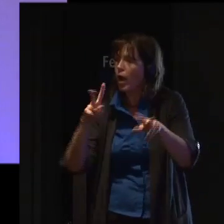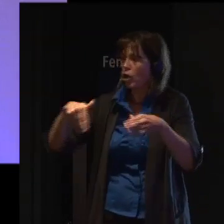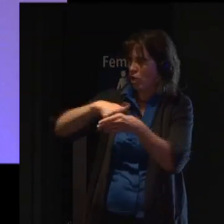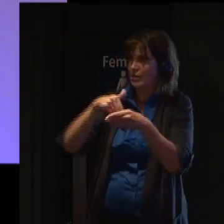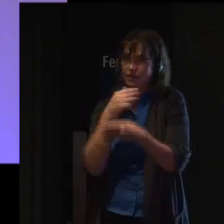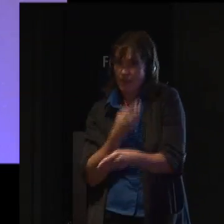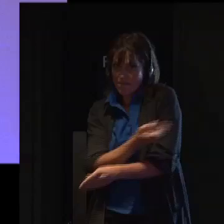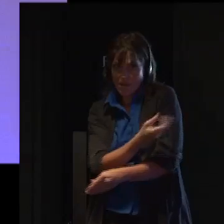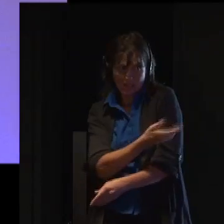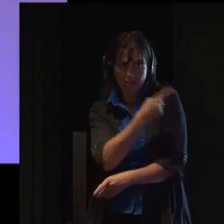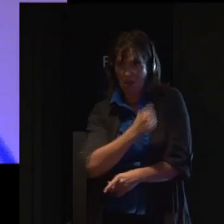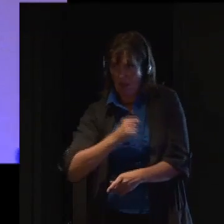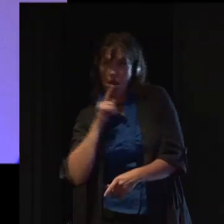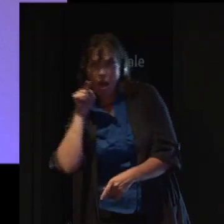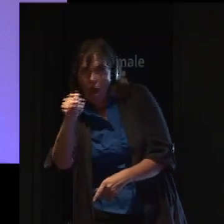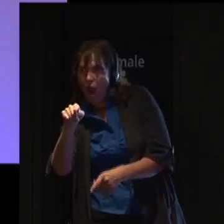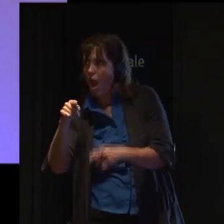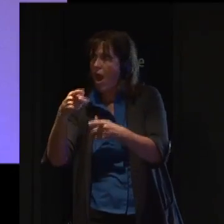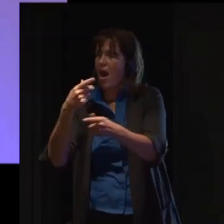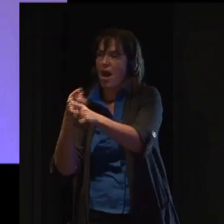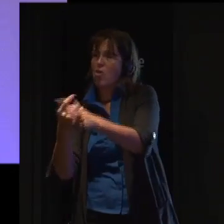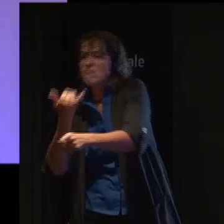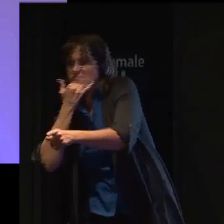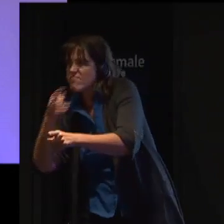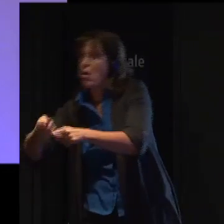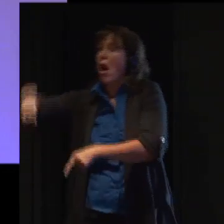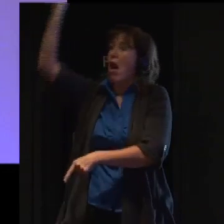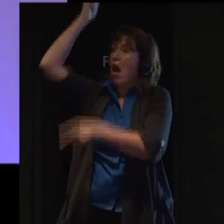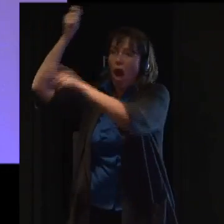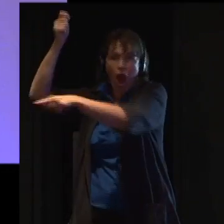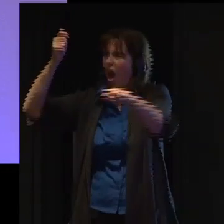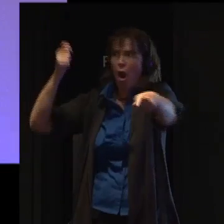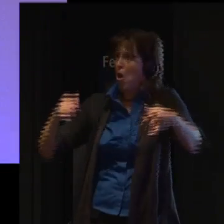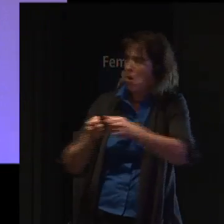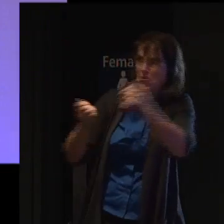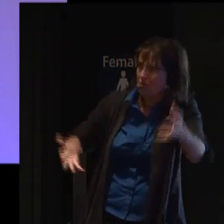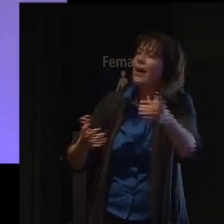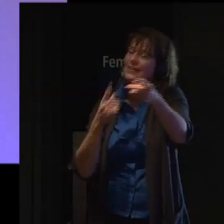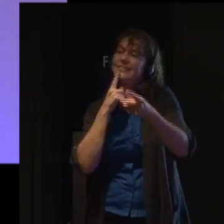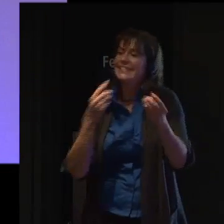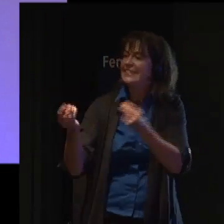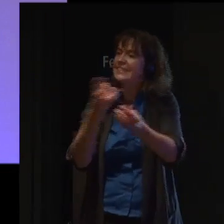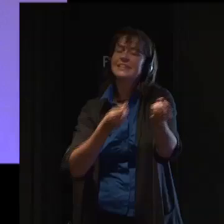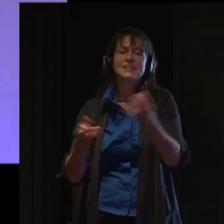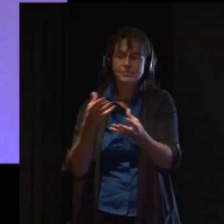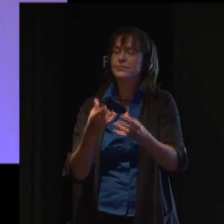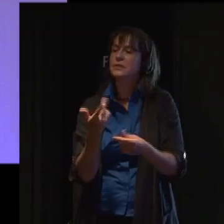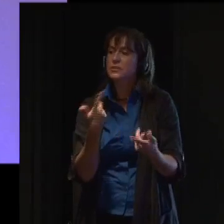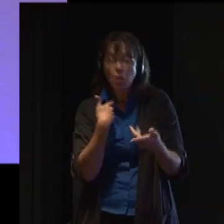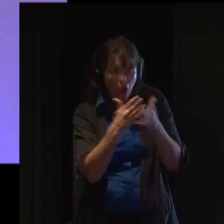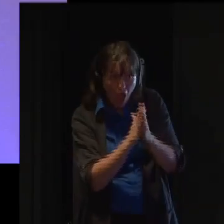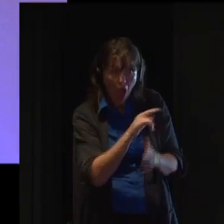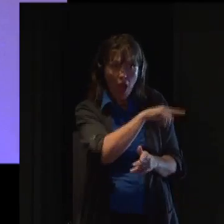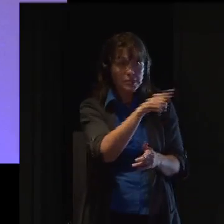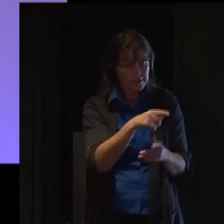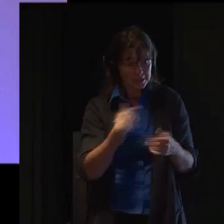feedback we get from all the things, because if we talk to the people after the match, they don't, we always ask them, how